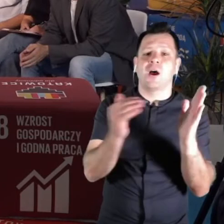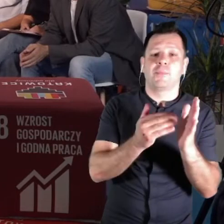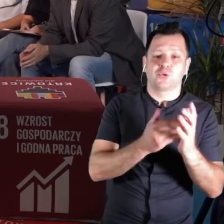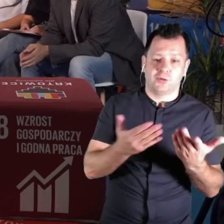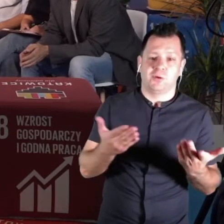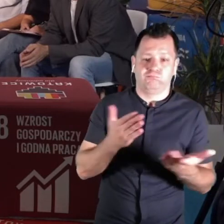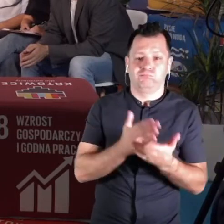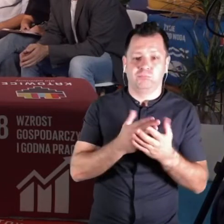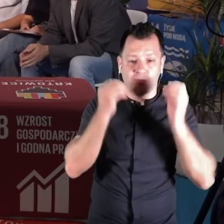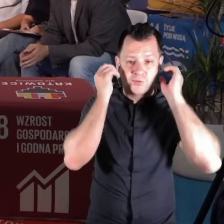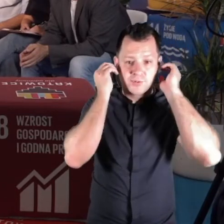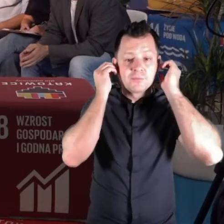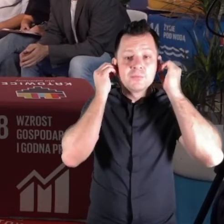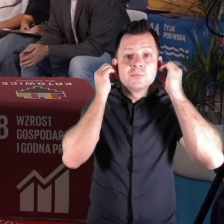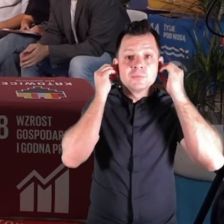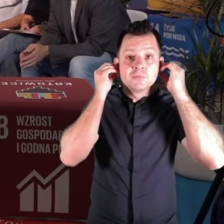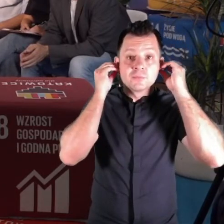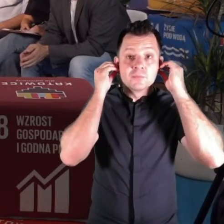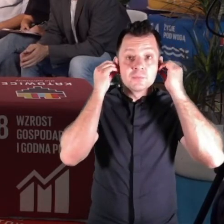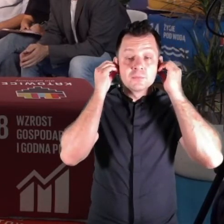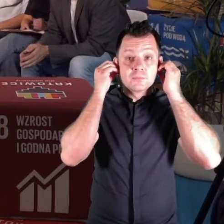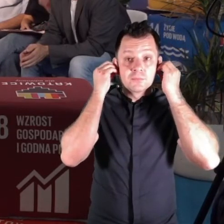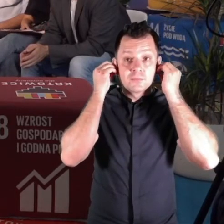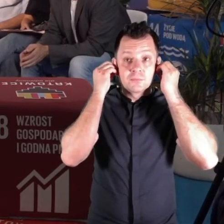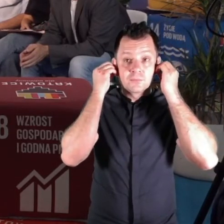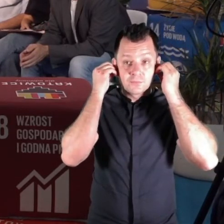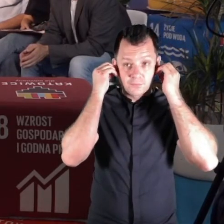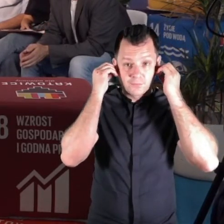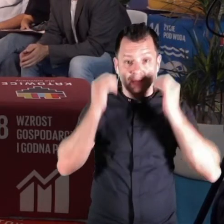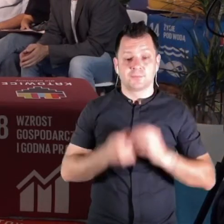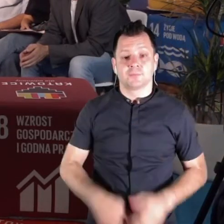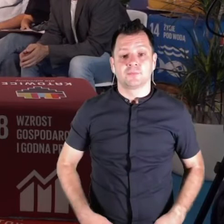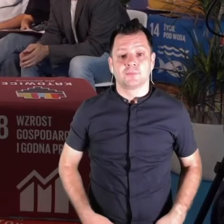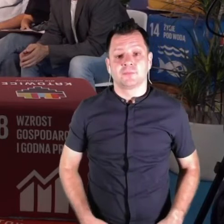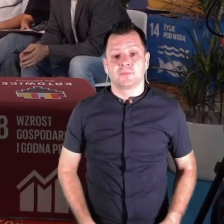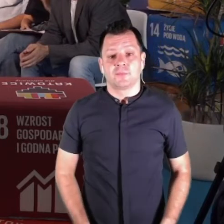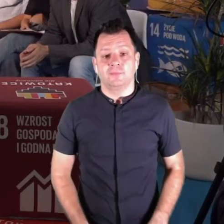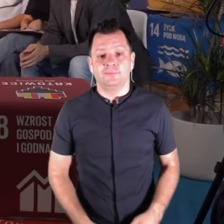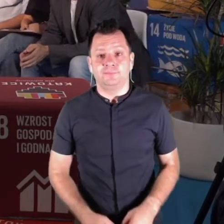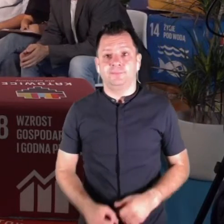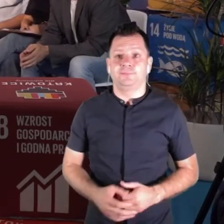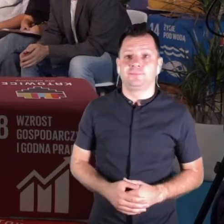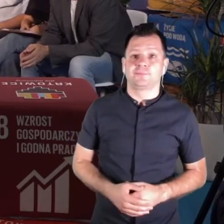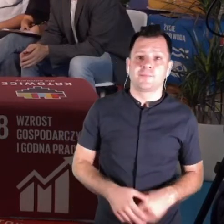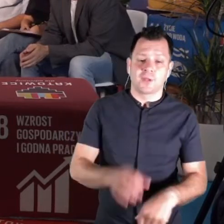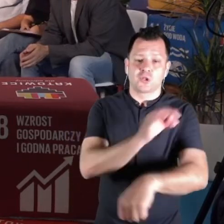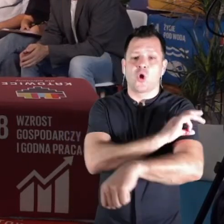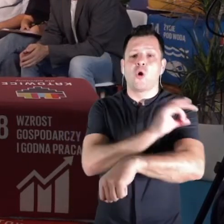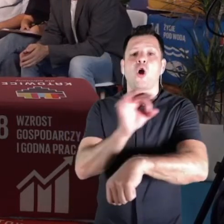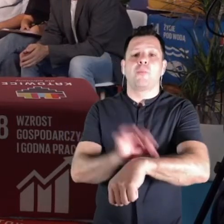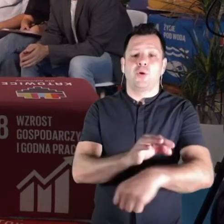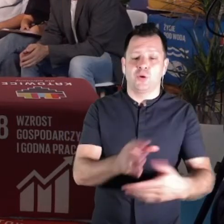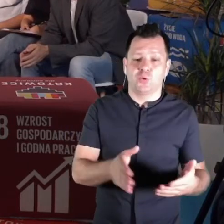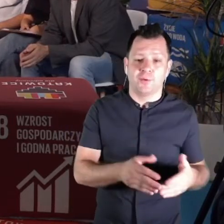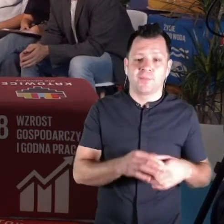Yeah, and this is the project that kind of leads to the project where I am working on, and I will tell you a little bit more about